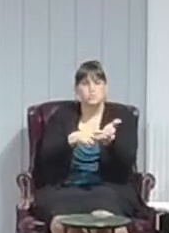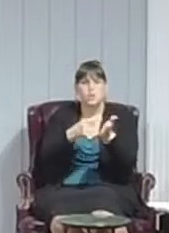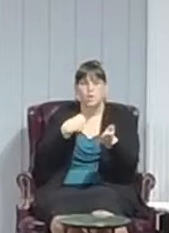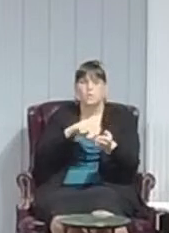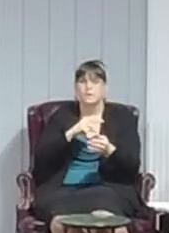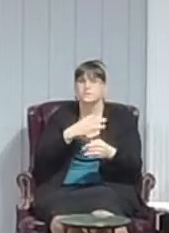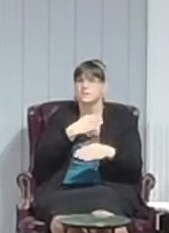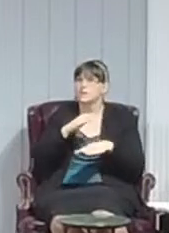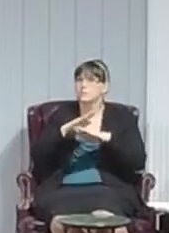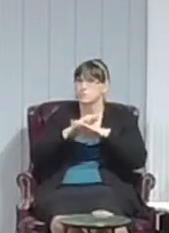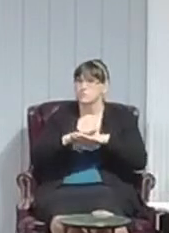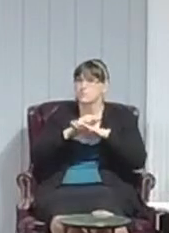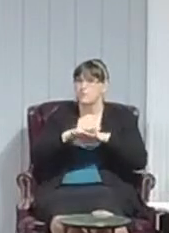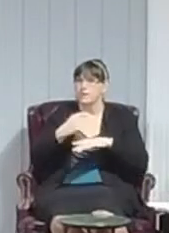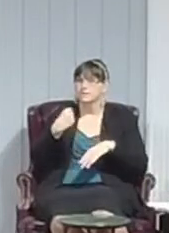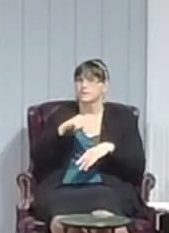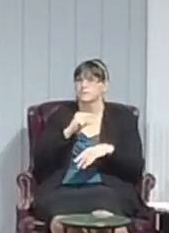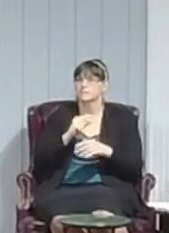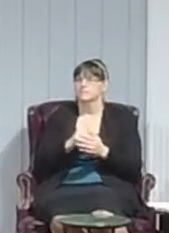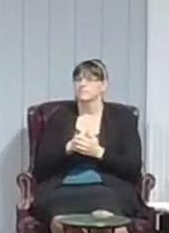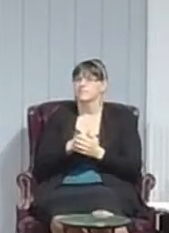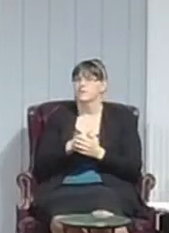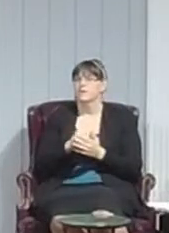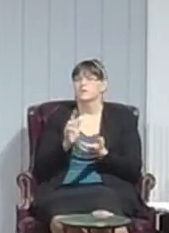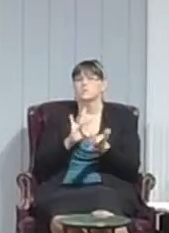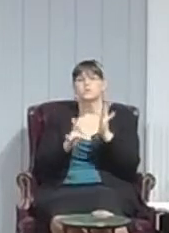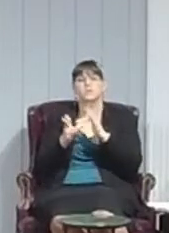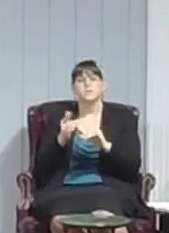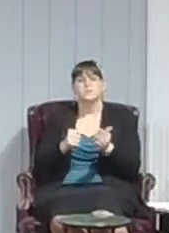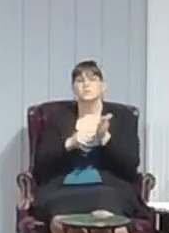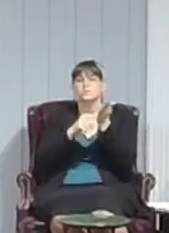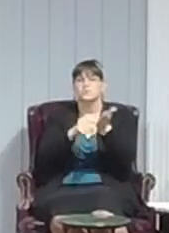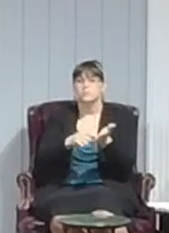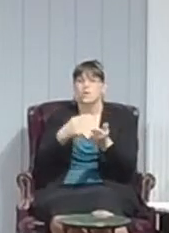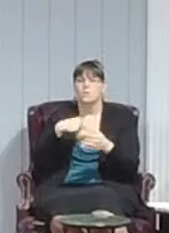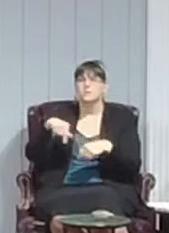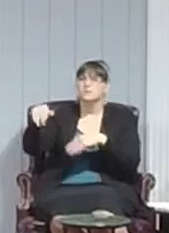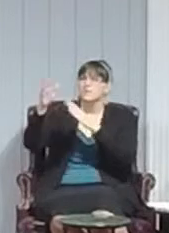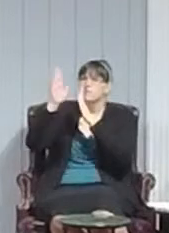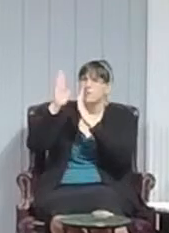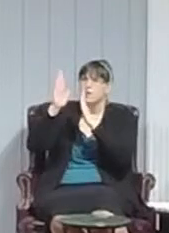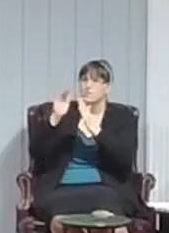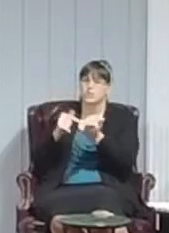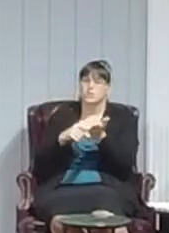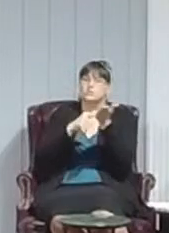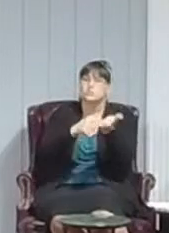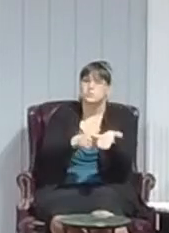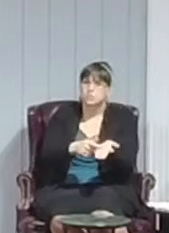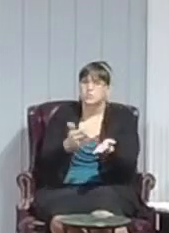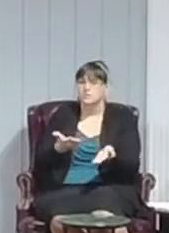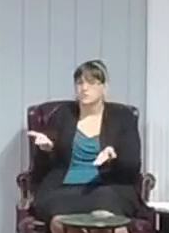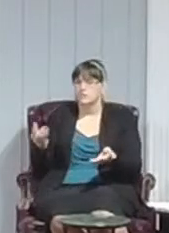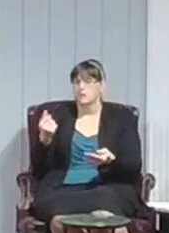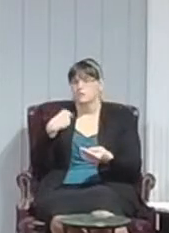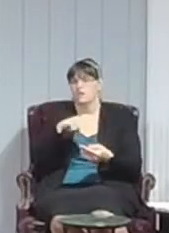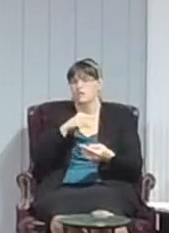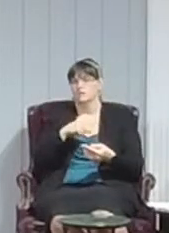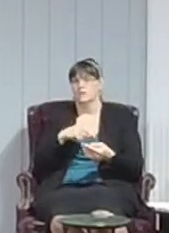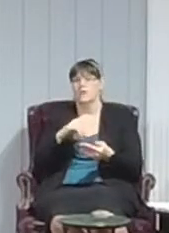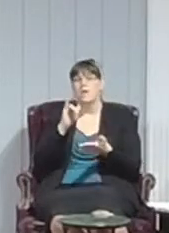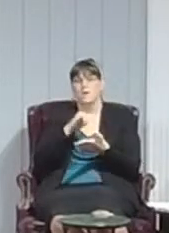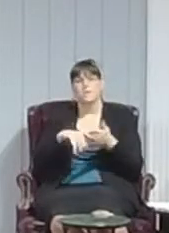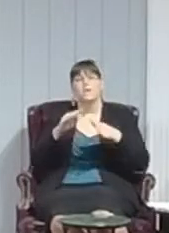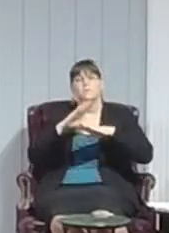suffice us. Show us Jesus, show us the Father. You show this thing to us. You show us the Father, and